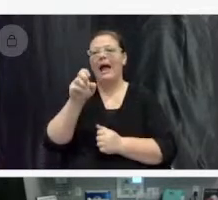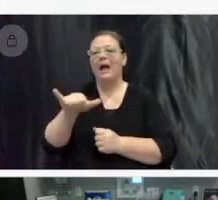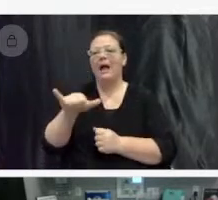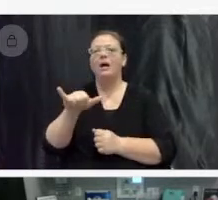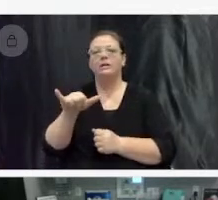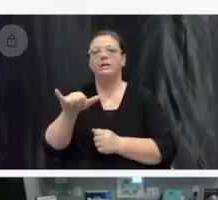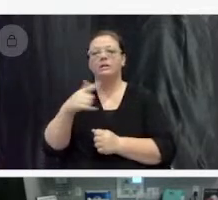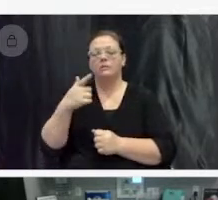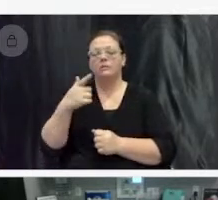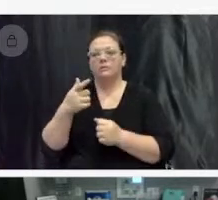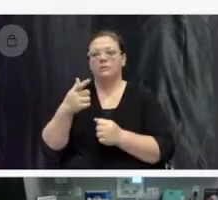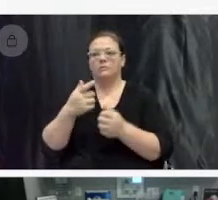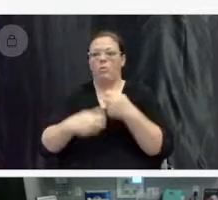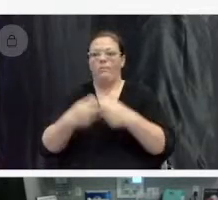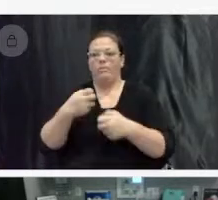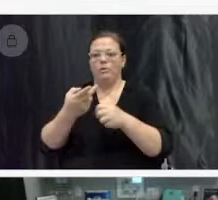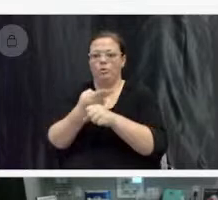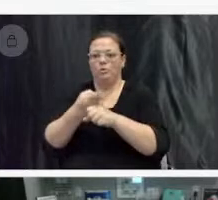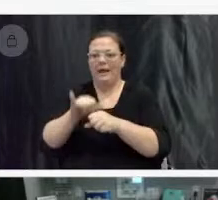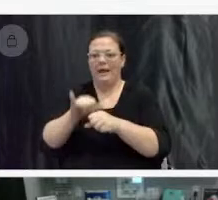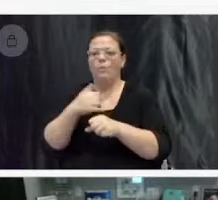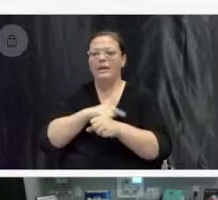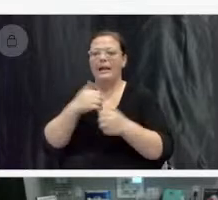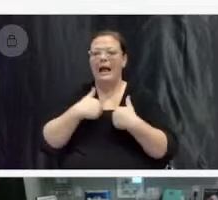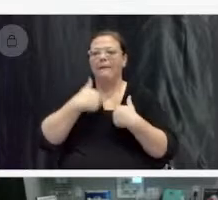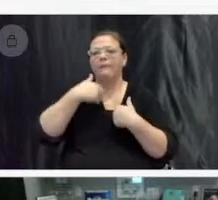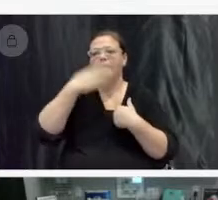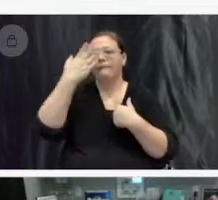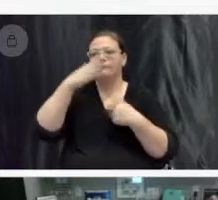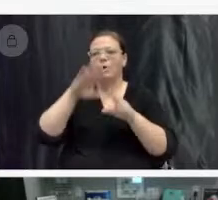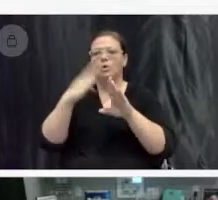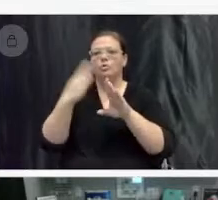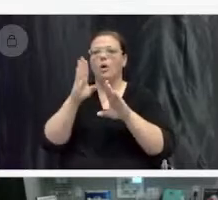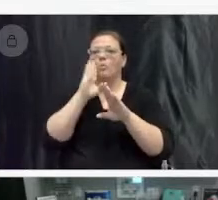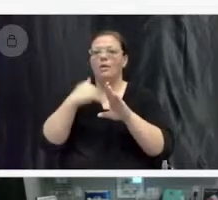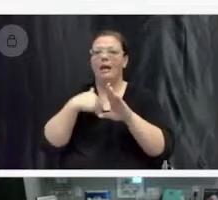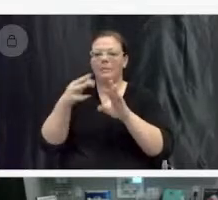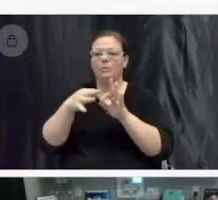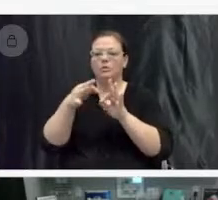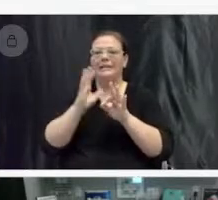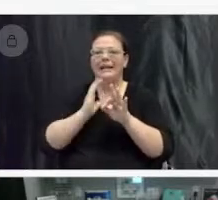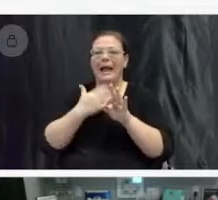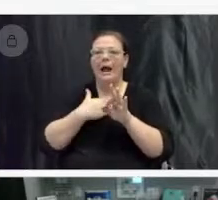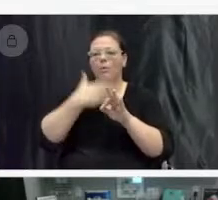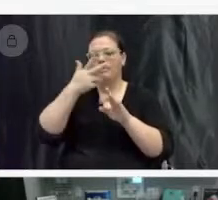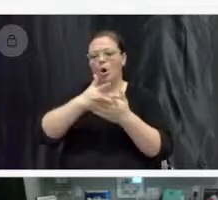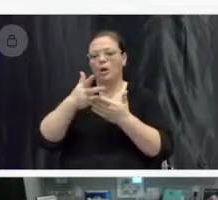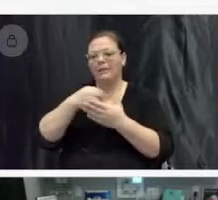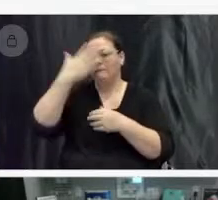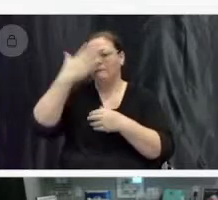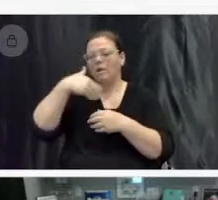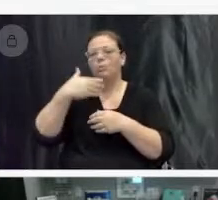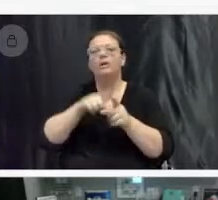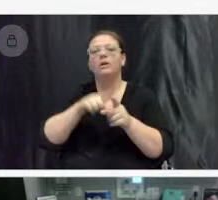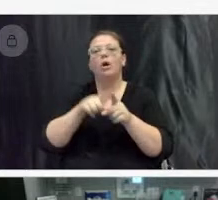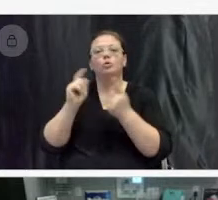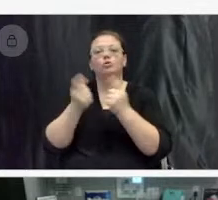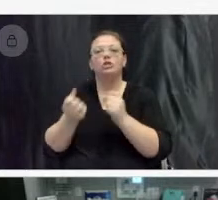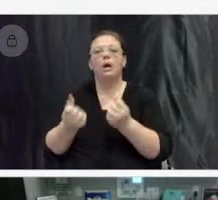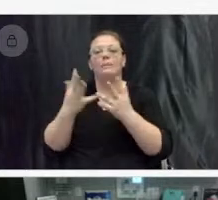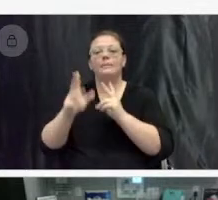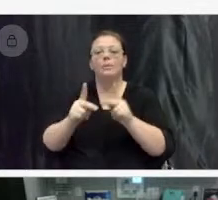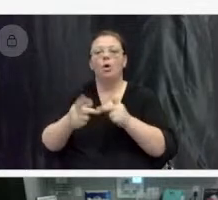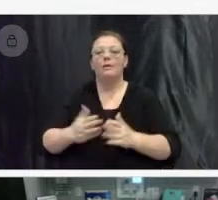front door the main guest access and extend our parking in the front. We can also adjust the number of guests that are allowed for each booking.